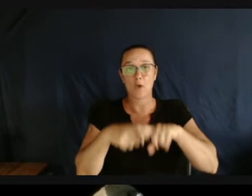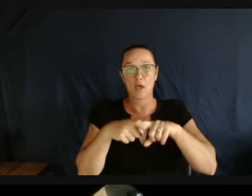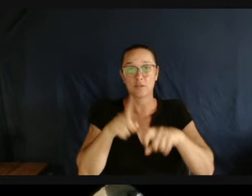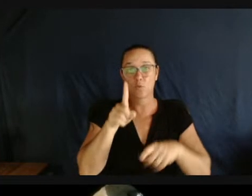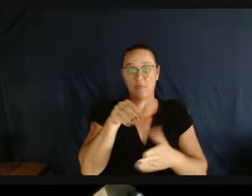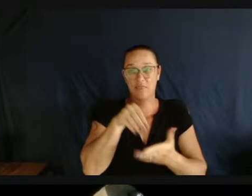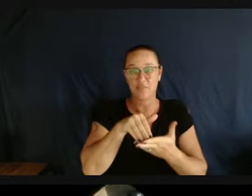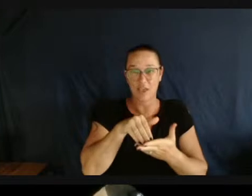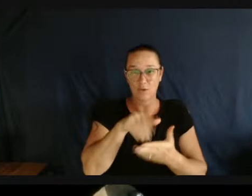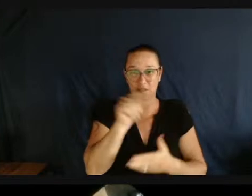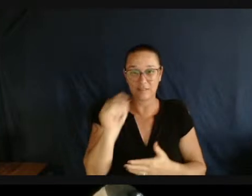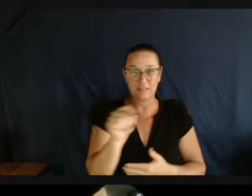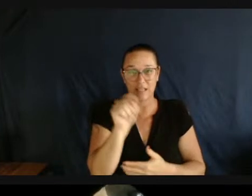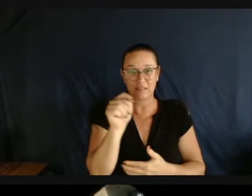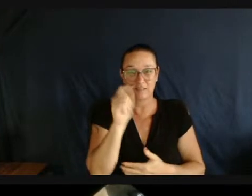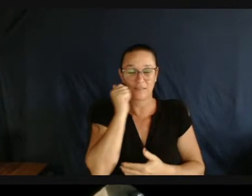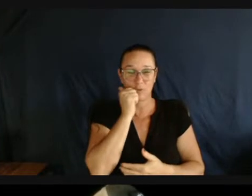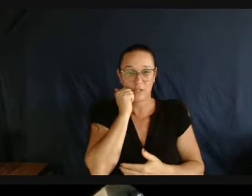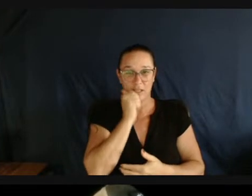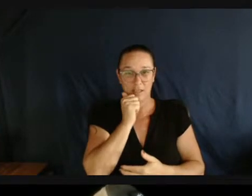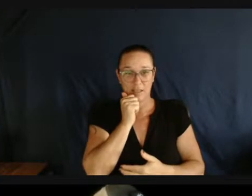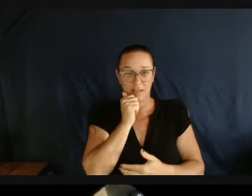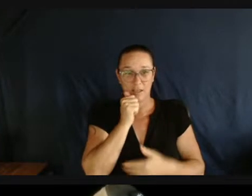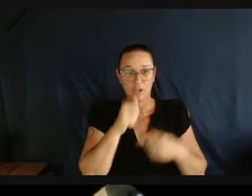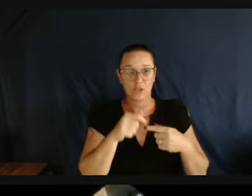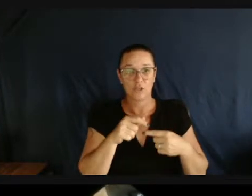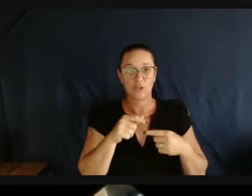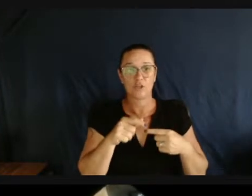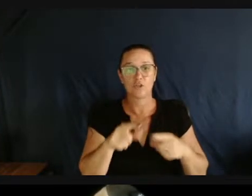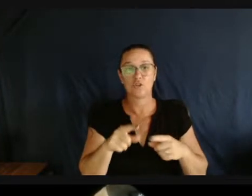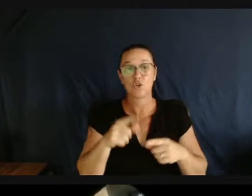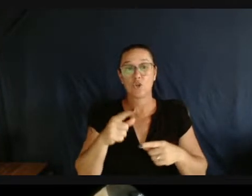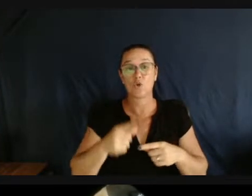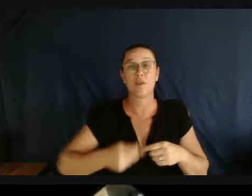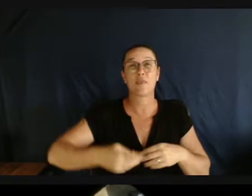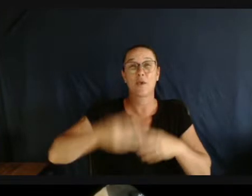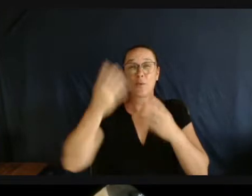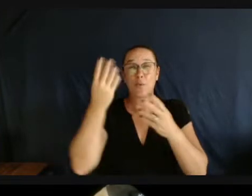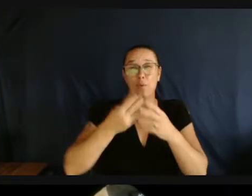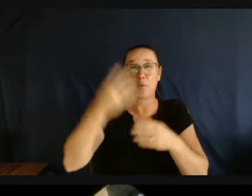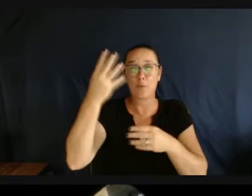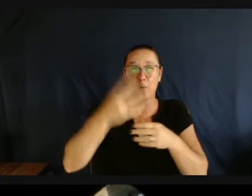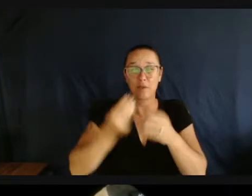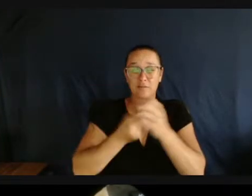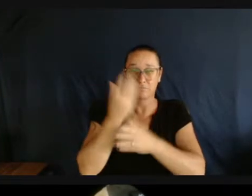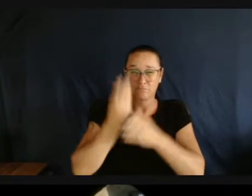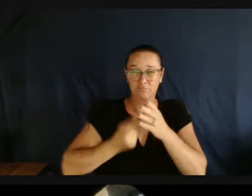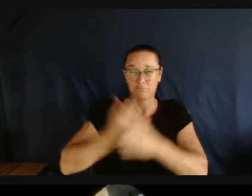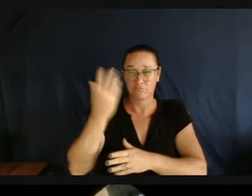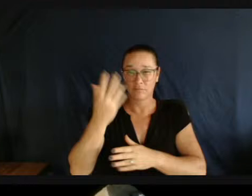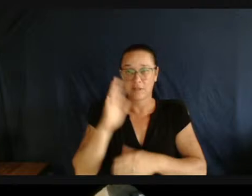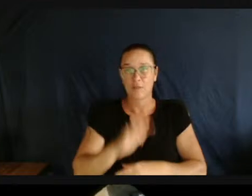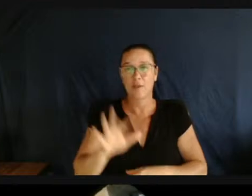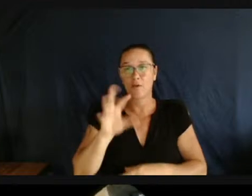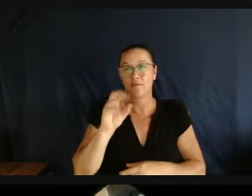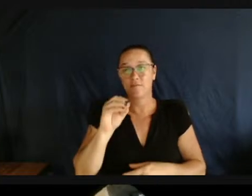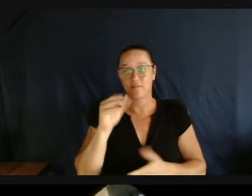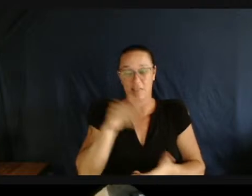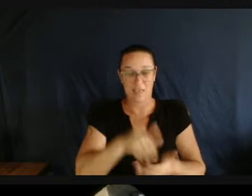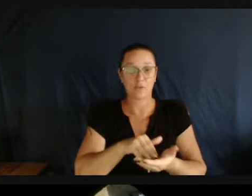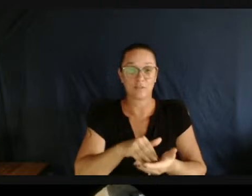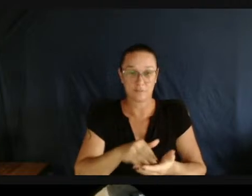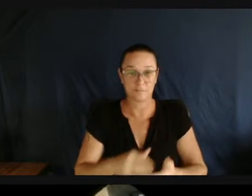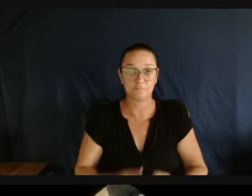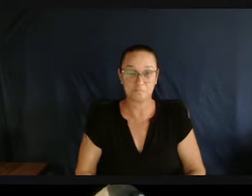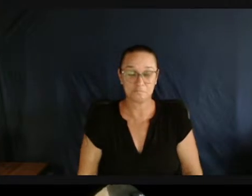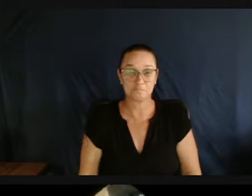day. During the high fountain phase, about 50,000 tons per day was the measurement. And we'll see that there in the